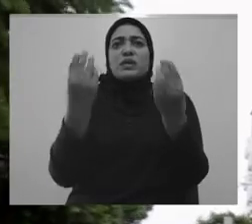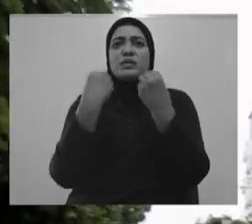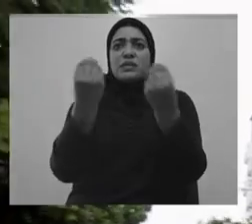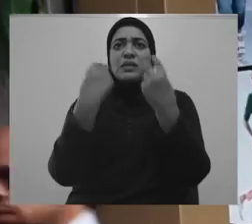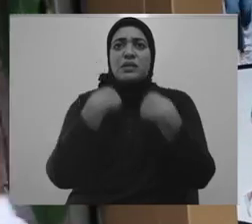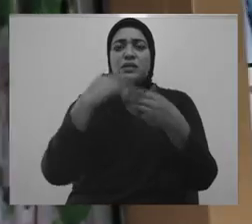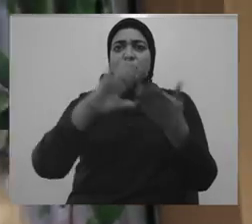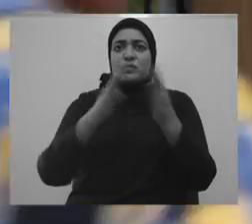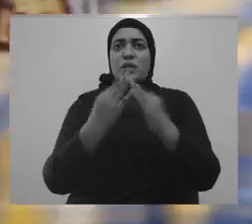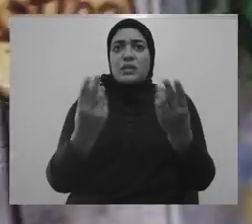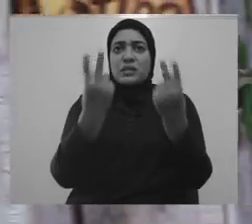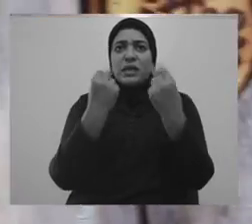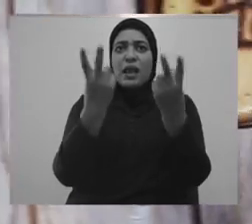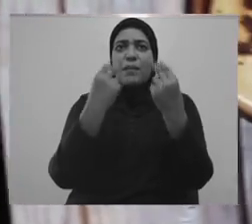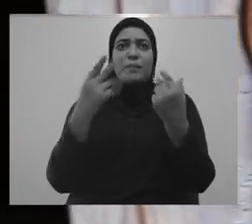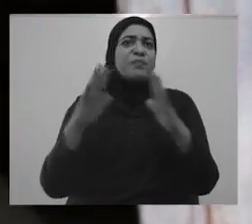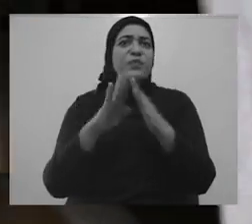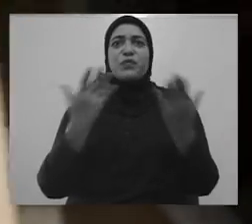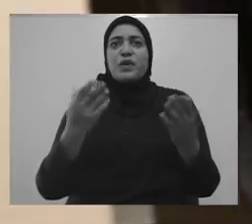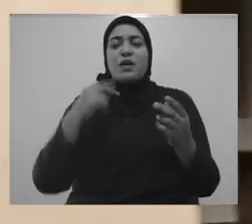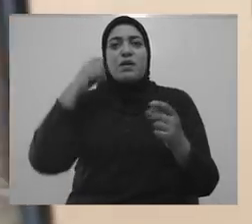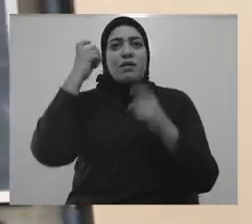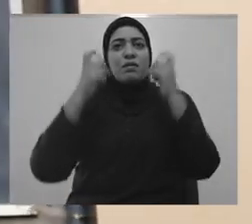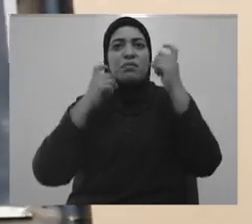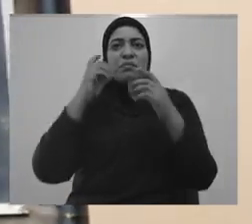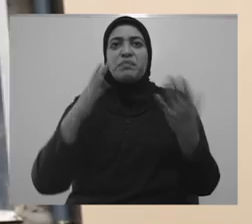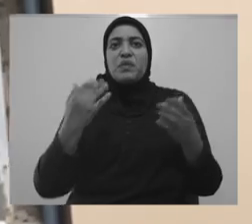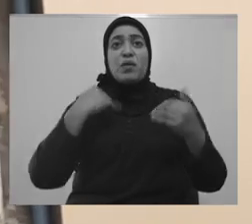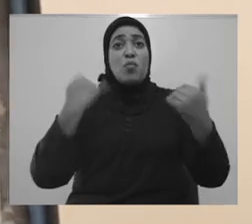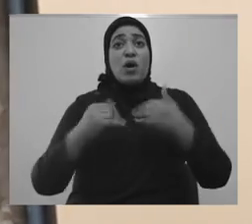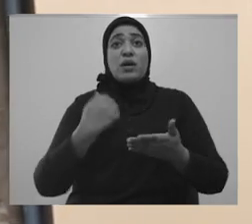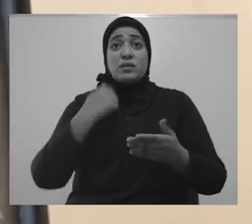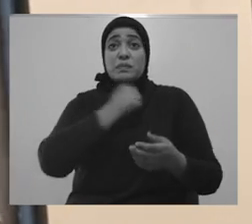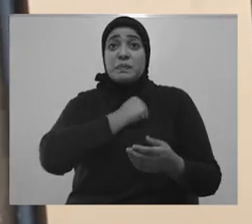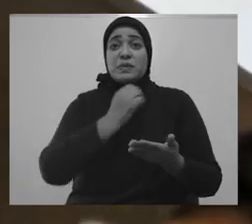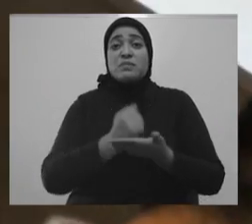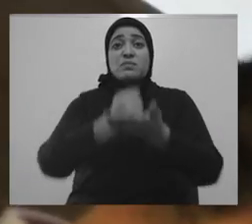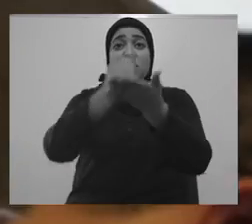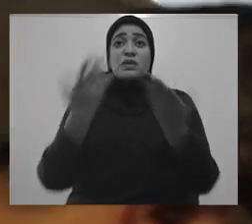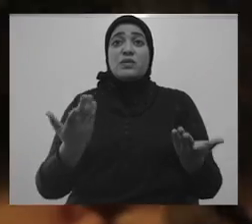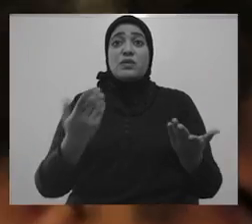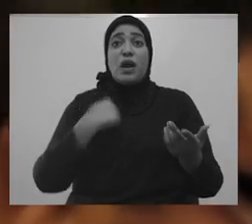also the hospitals, our friends. We have friends with disabled people.